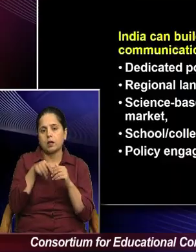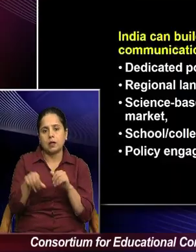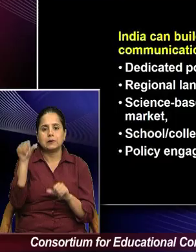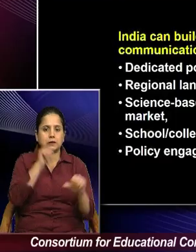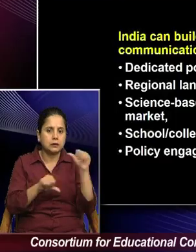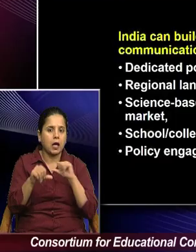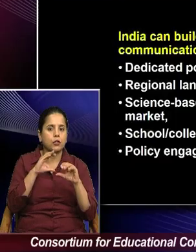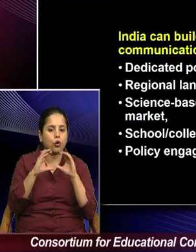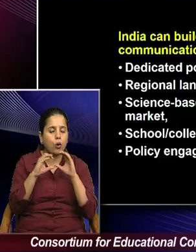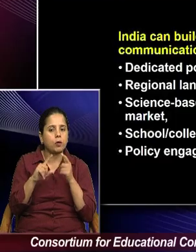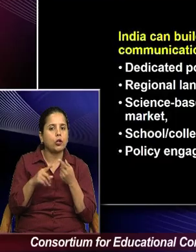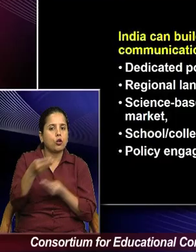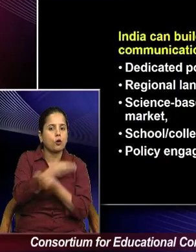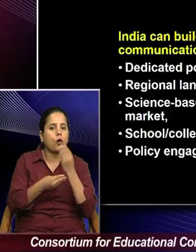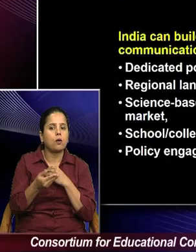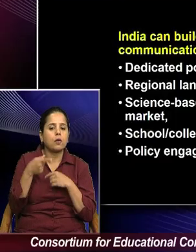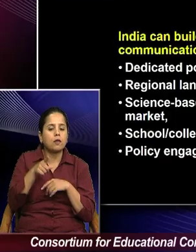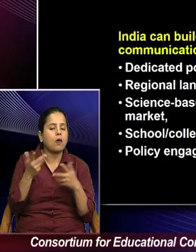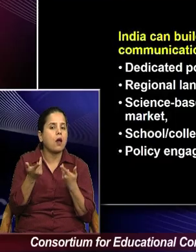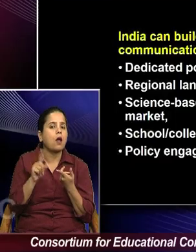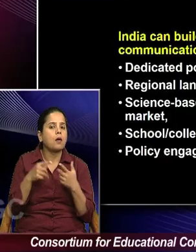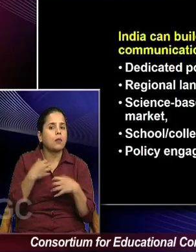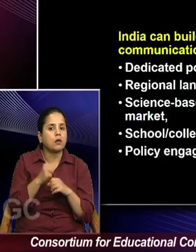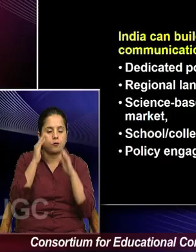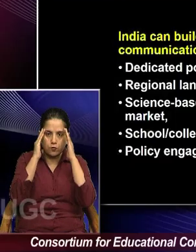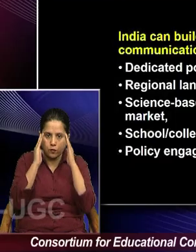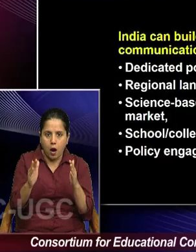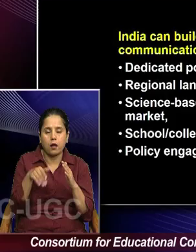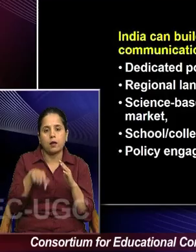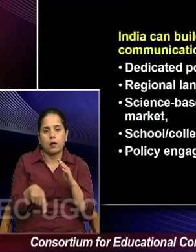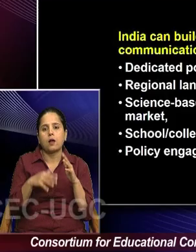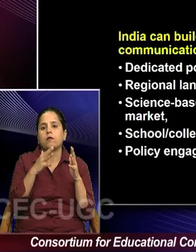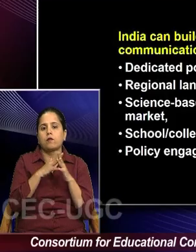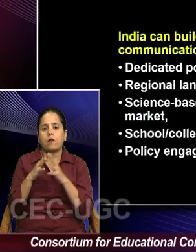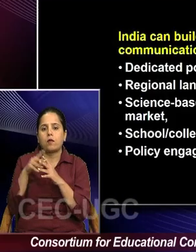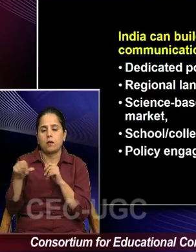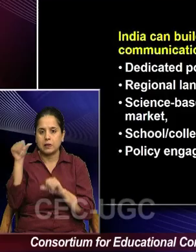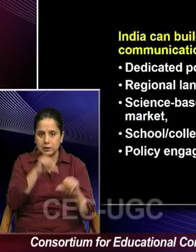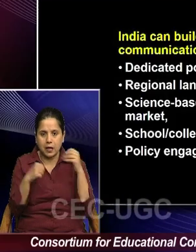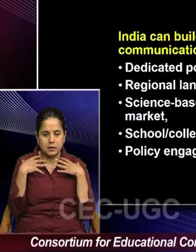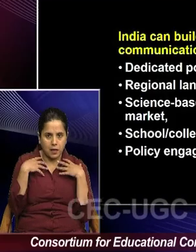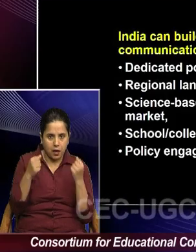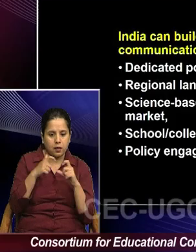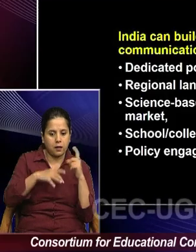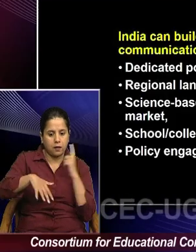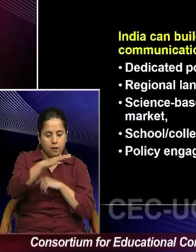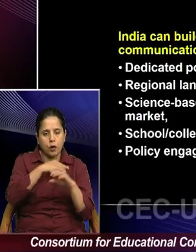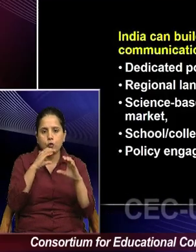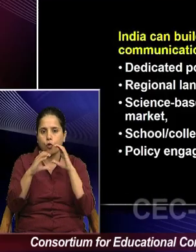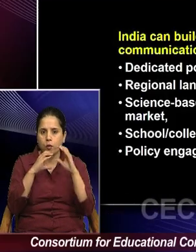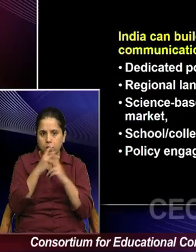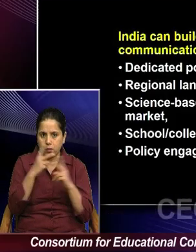communication economy through dedicated portals on science, health, or environmental